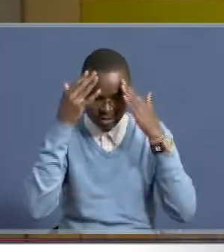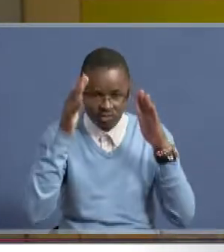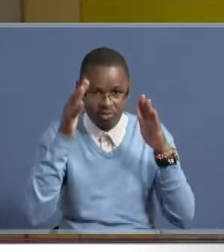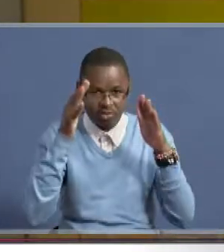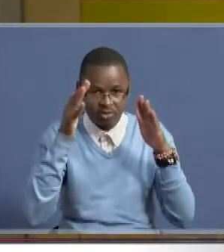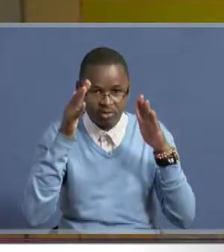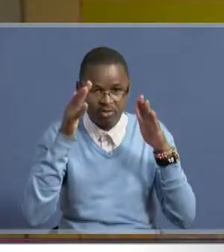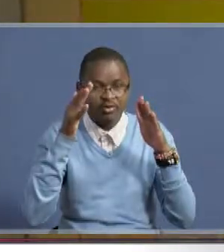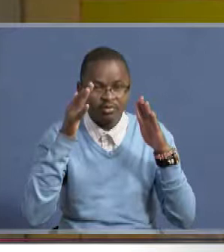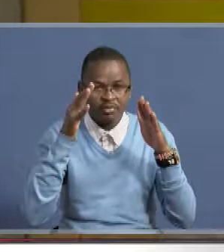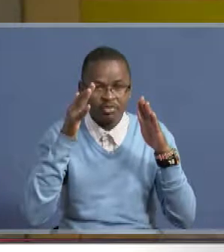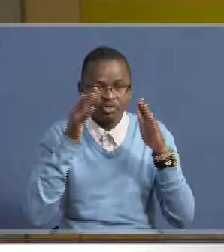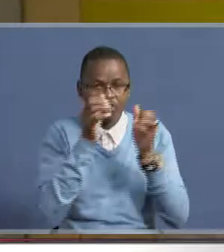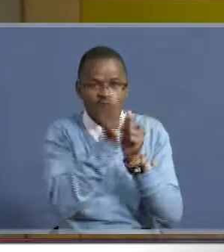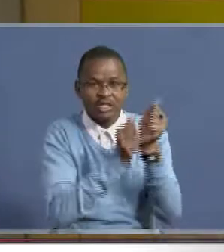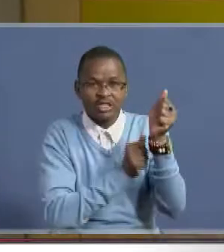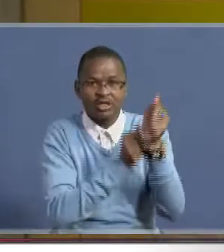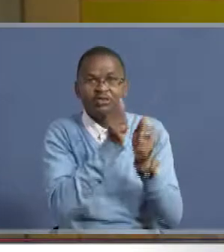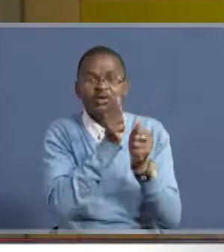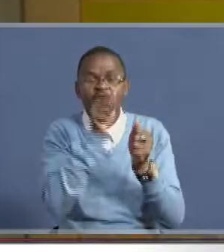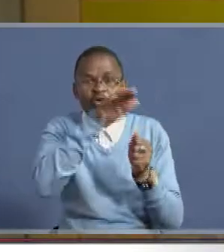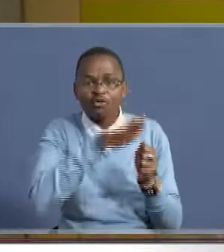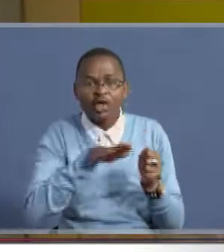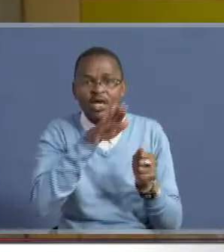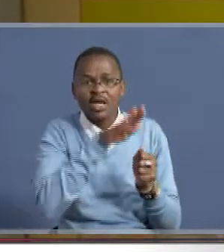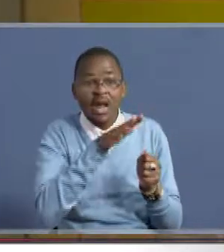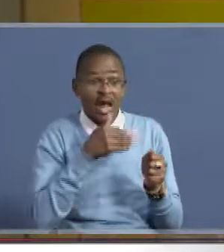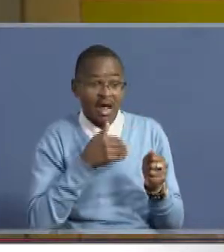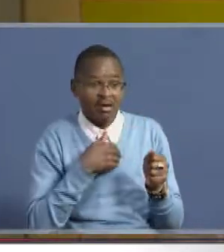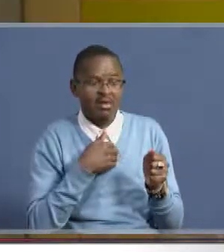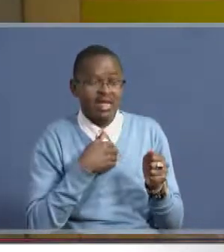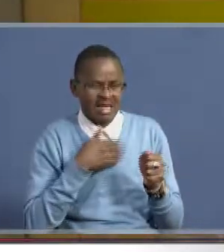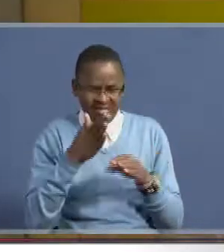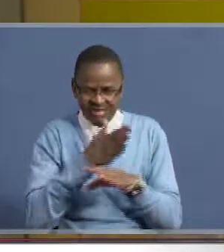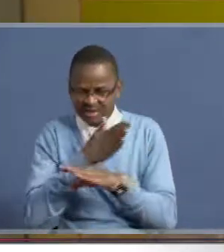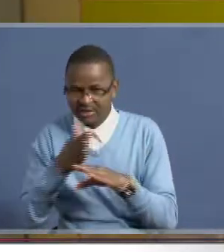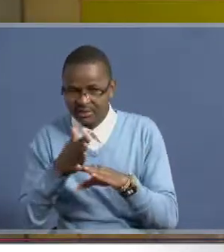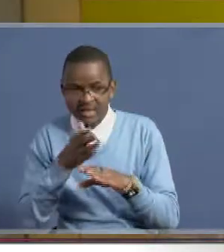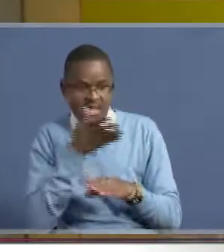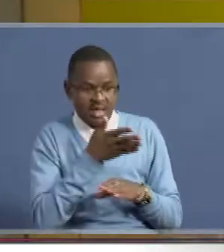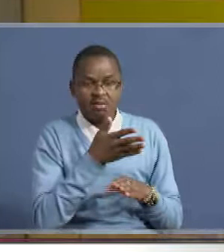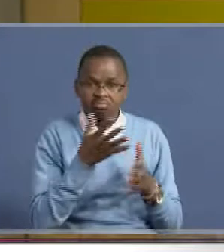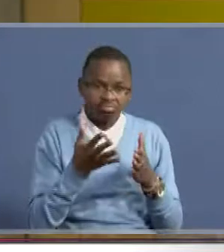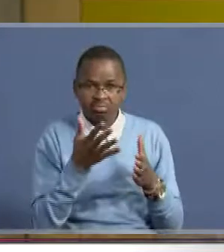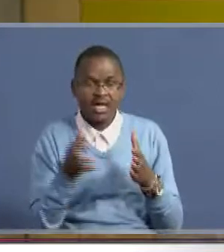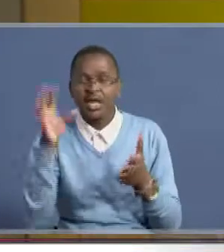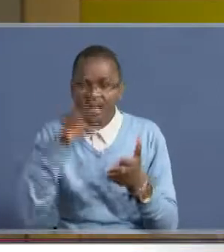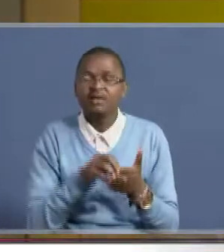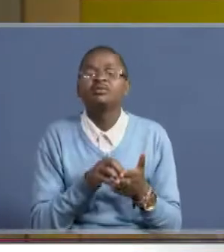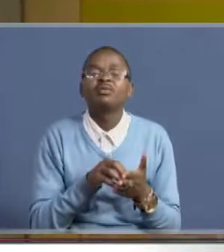because of the geographical features of the area, you can get clients having cut wounds here and there, and